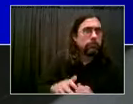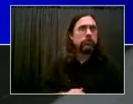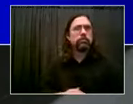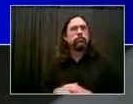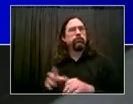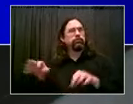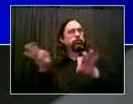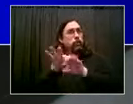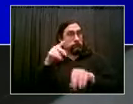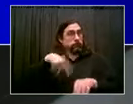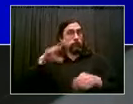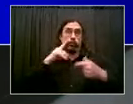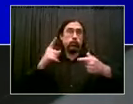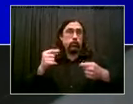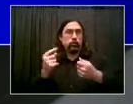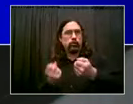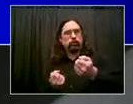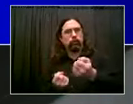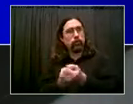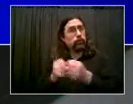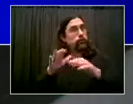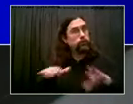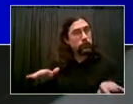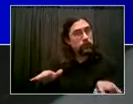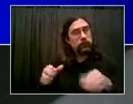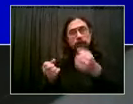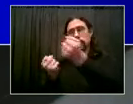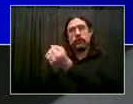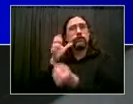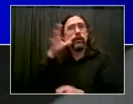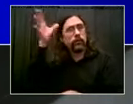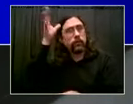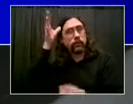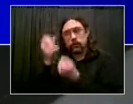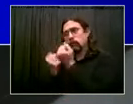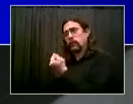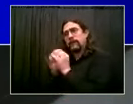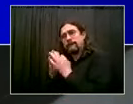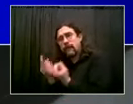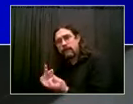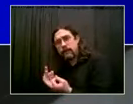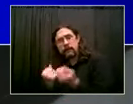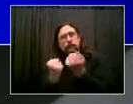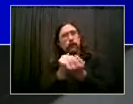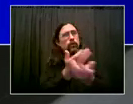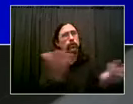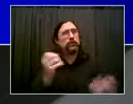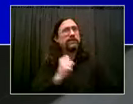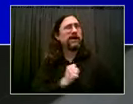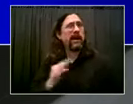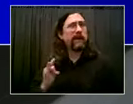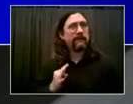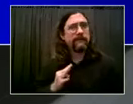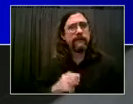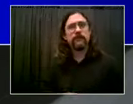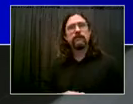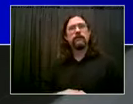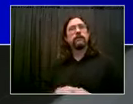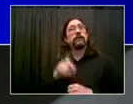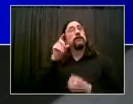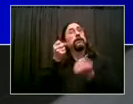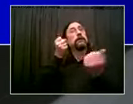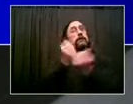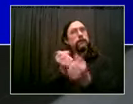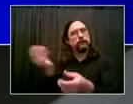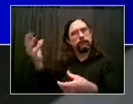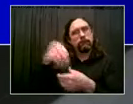and to address their emotional issues, but it only works if everyone is back in person the way education was meant to be. So